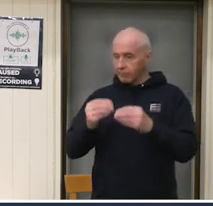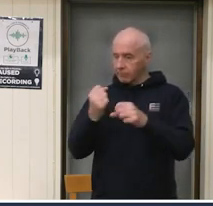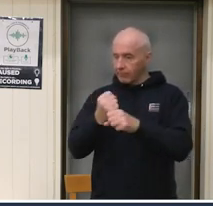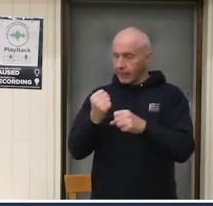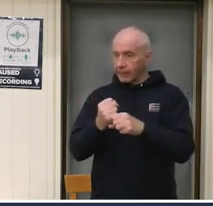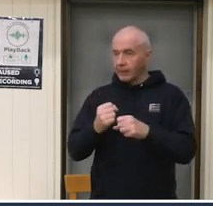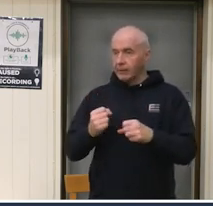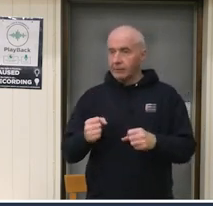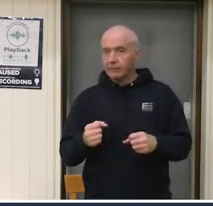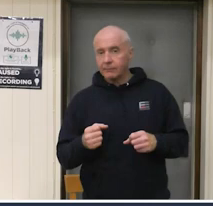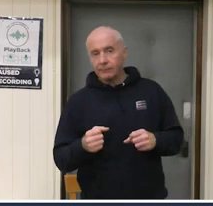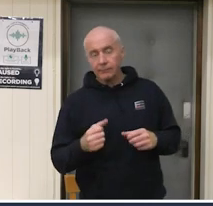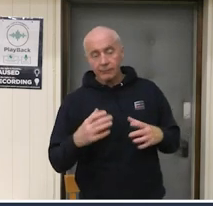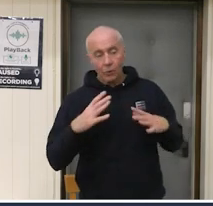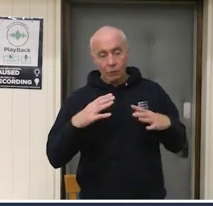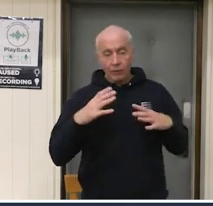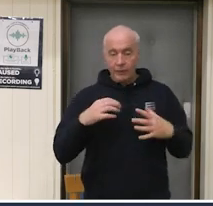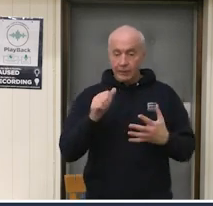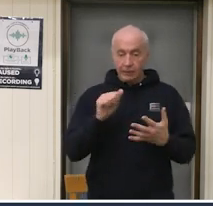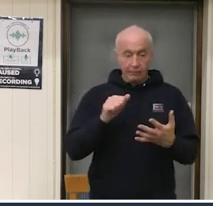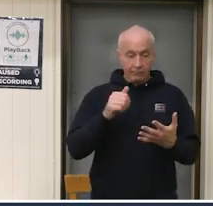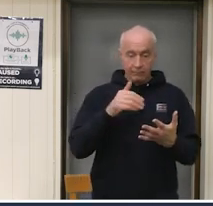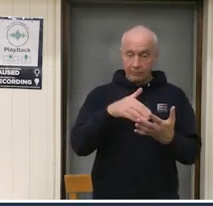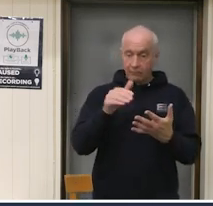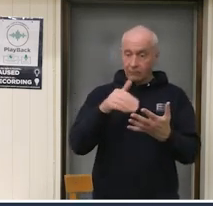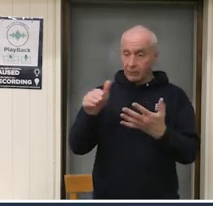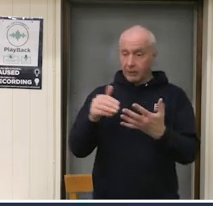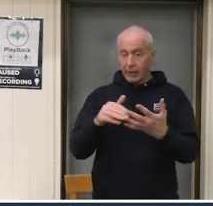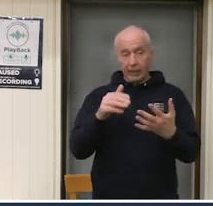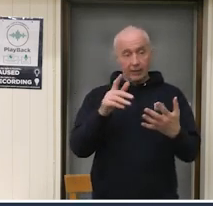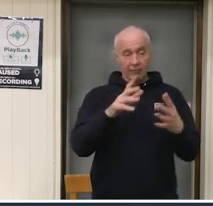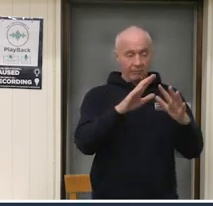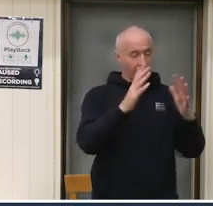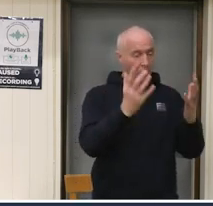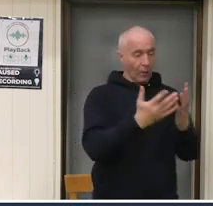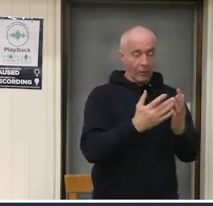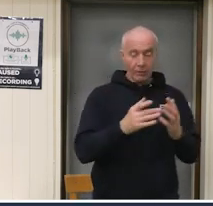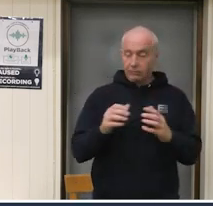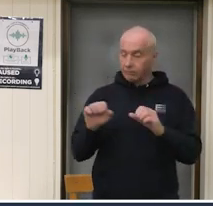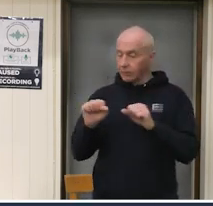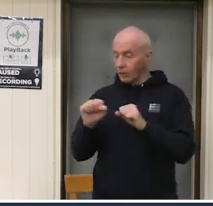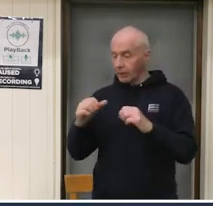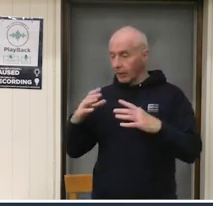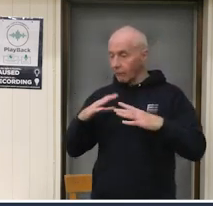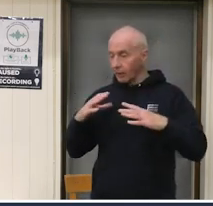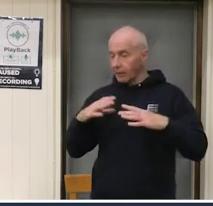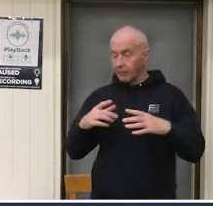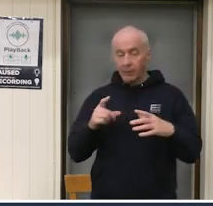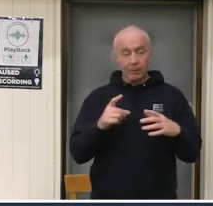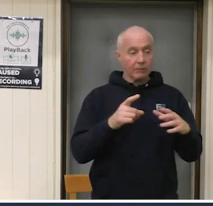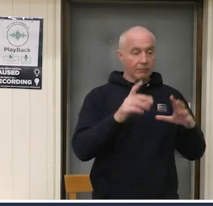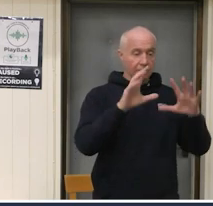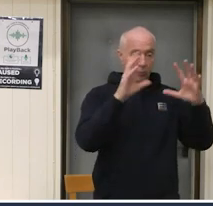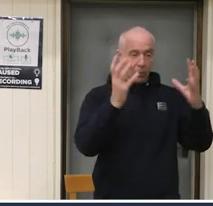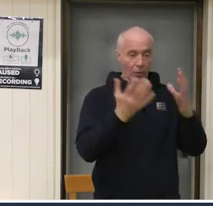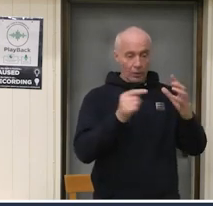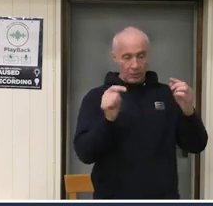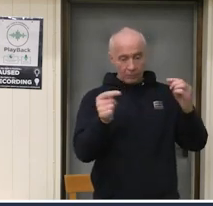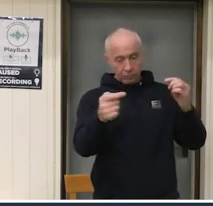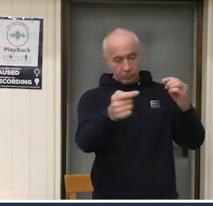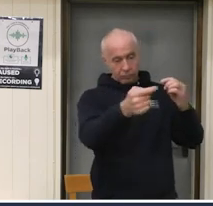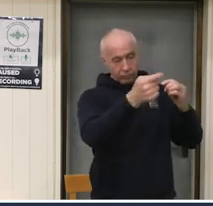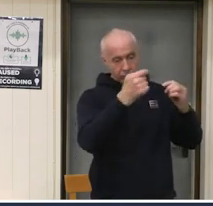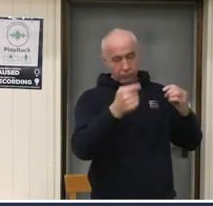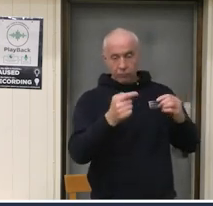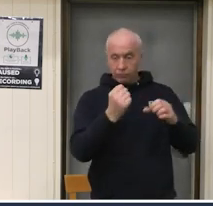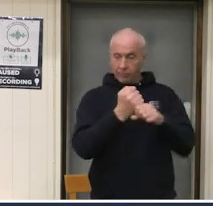quite at the level they need to be at energy-wise for inertial confinement fusion, but we're nearly there, and there are other places around the world doing it as well. These